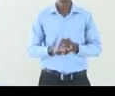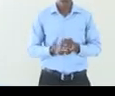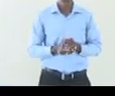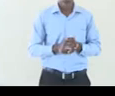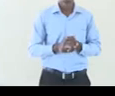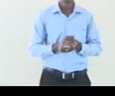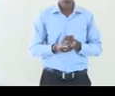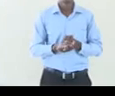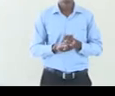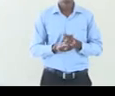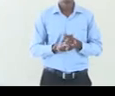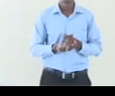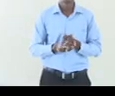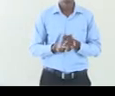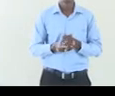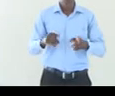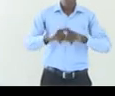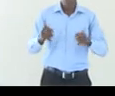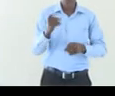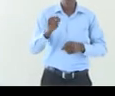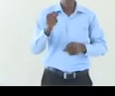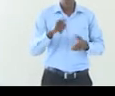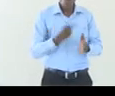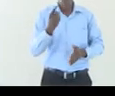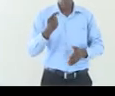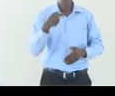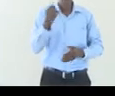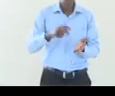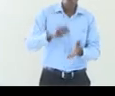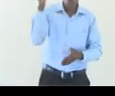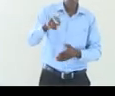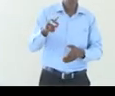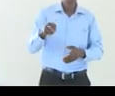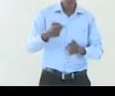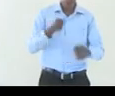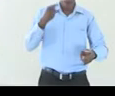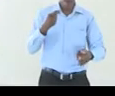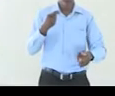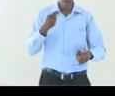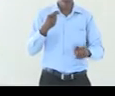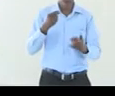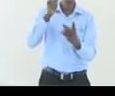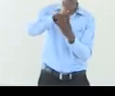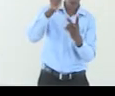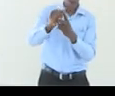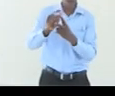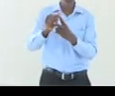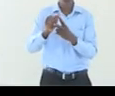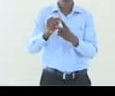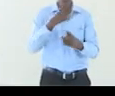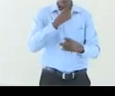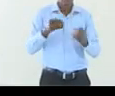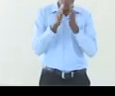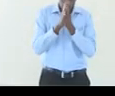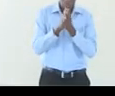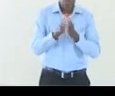know. They don't know what prayer is. Because if it is indeed prayer,